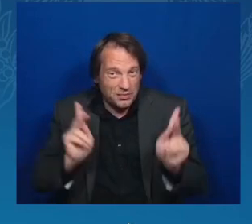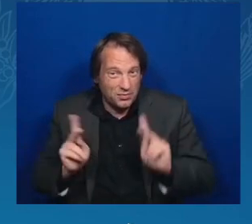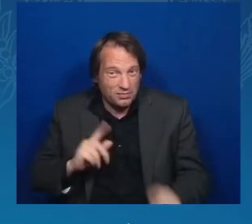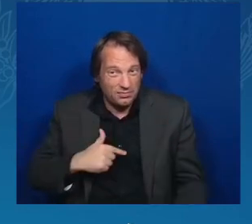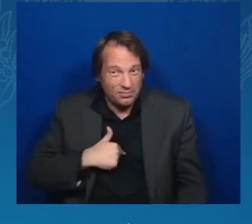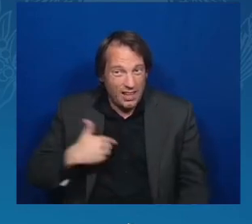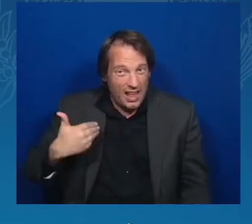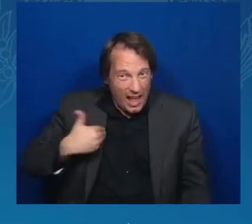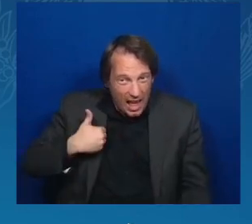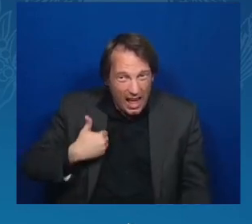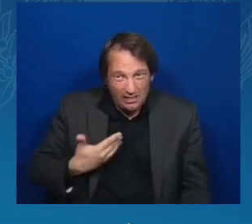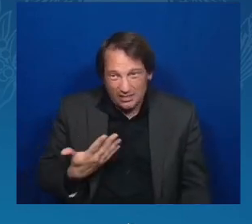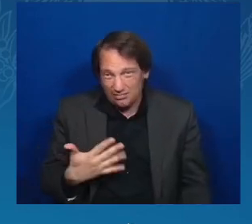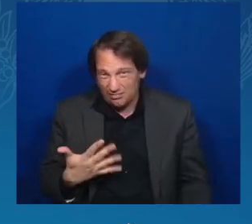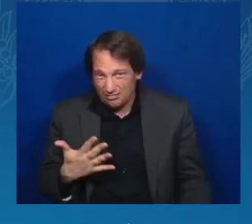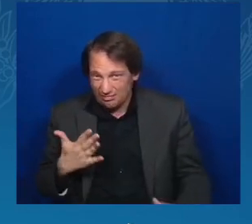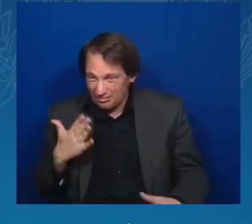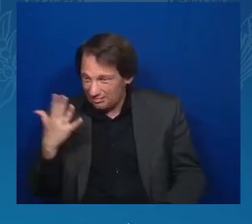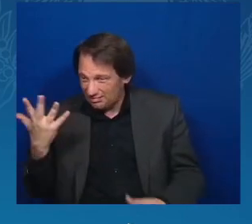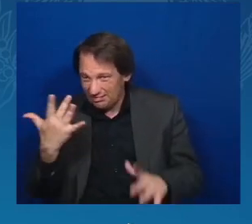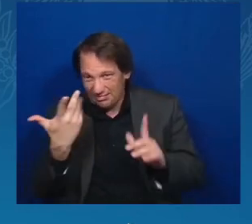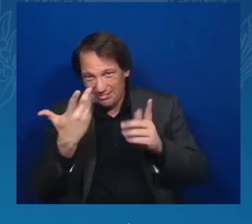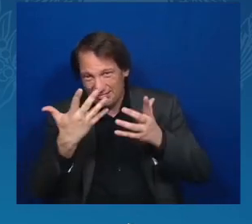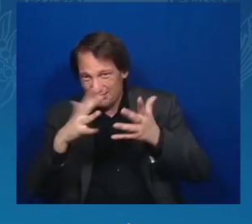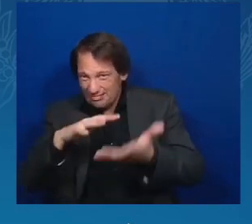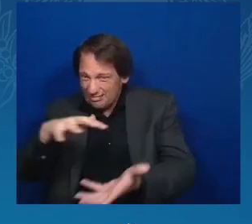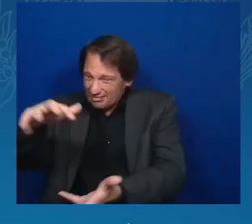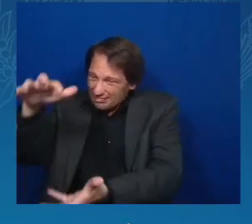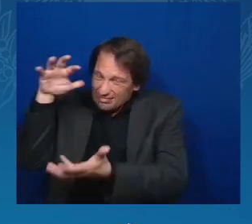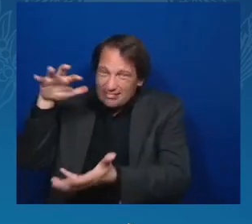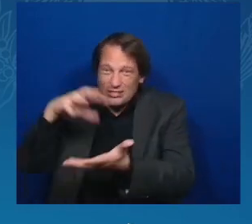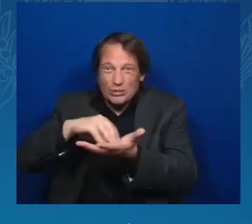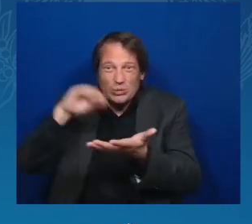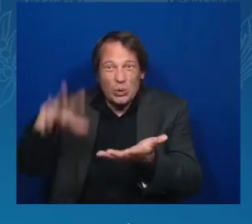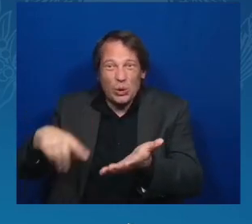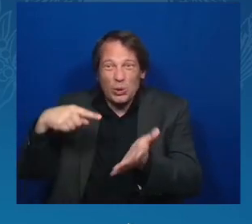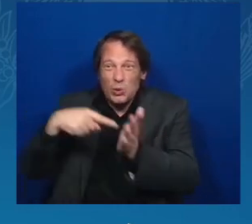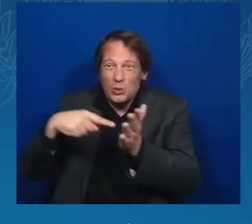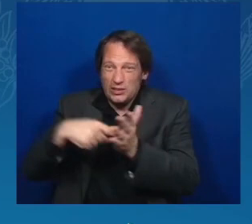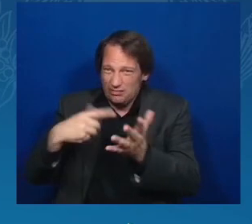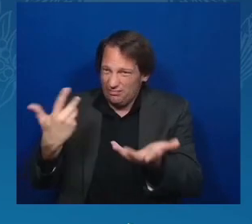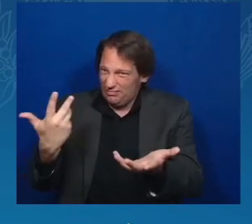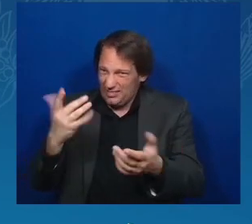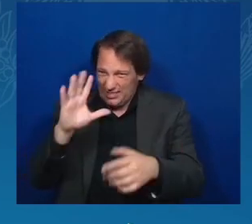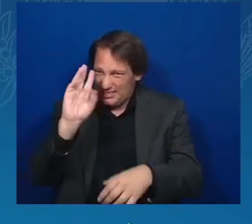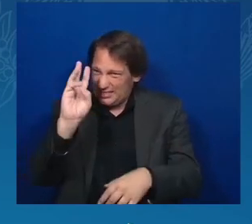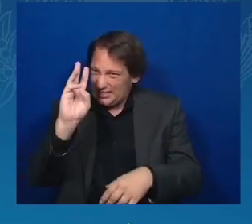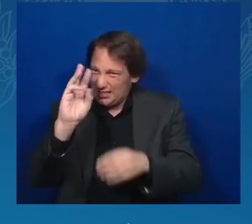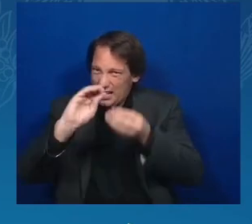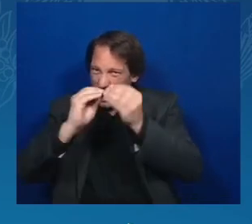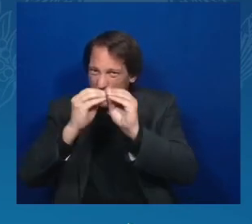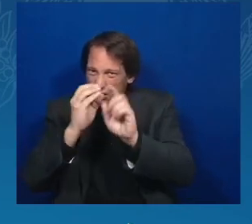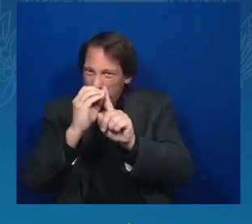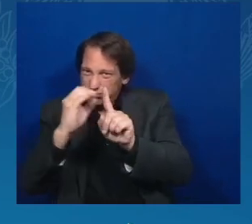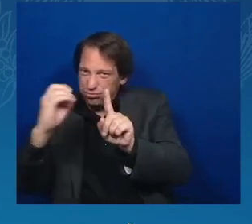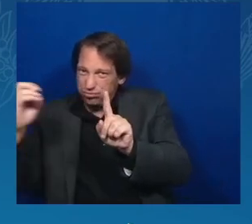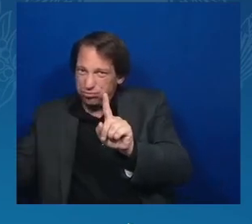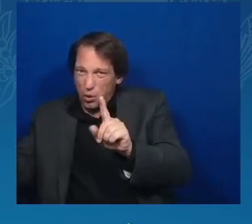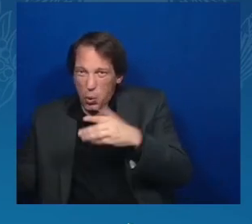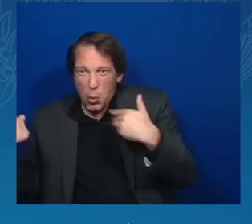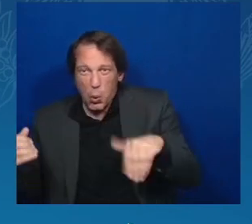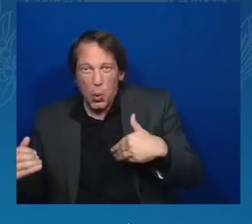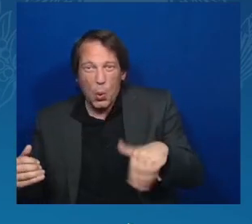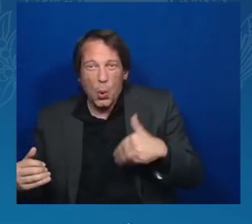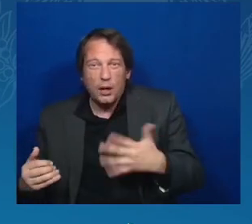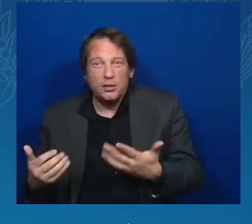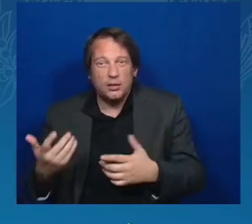that was relieved last year, and I, like you, I opened an email and I was astounded because, as you